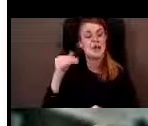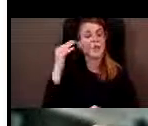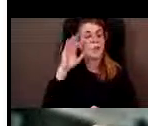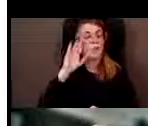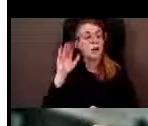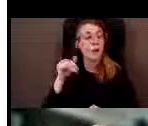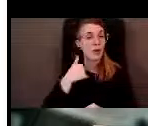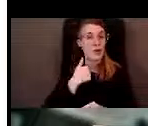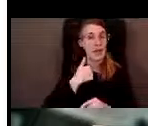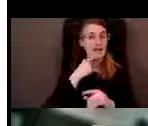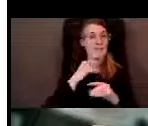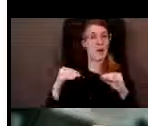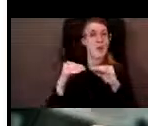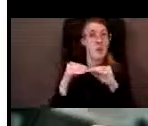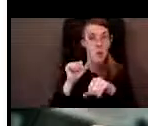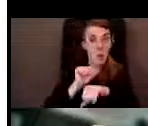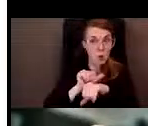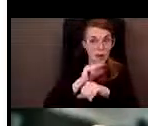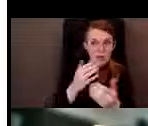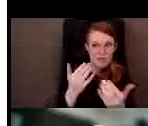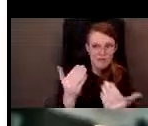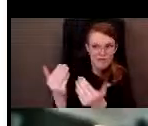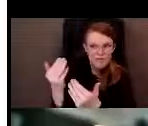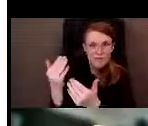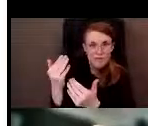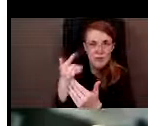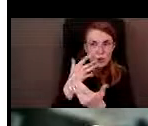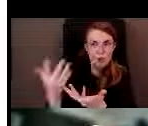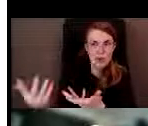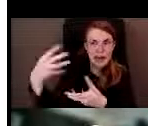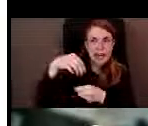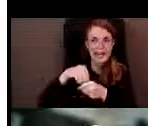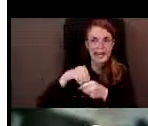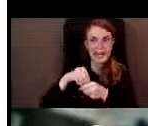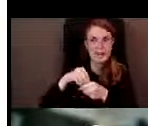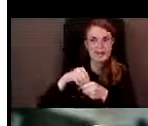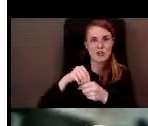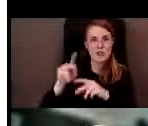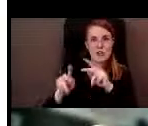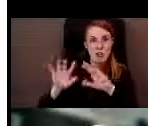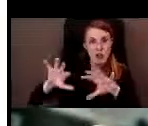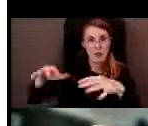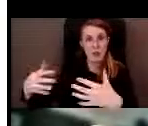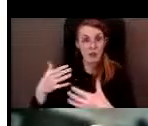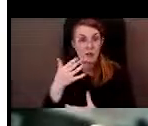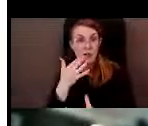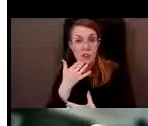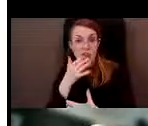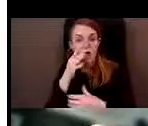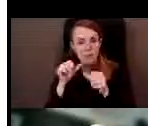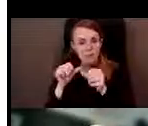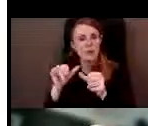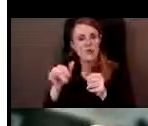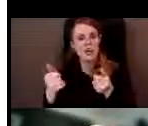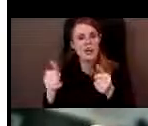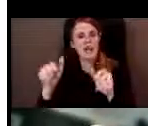work to do engaging communities of color, and we'll continue that effort with the next round of small group